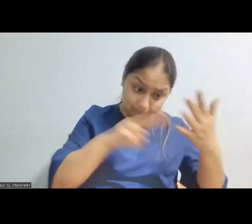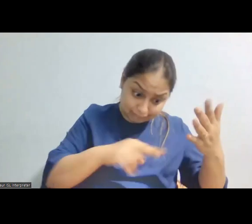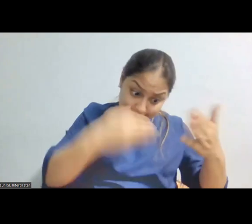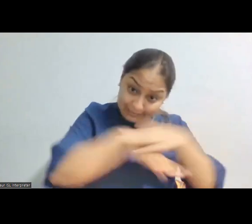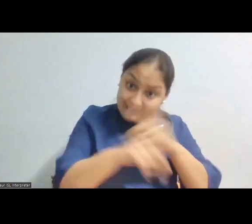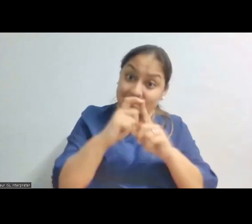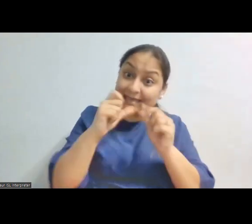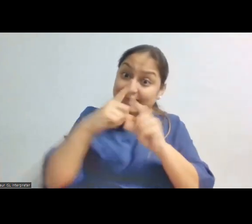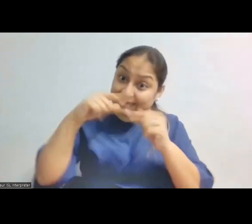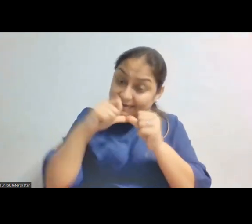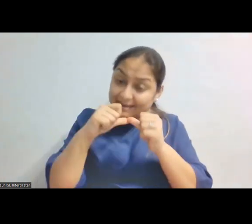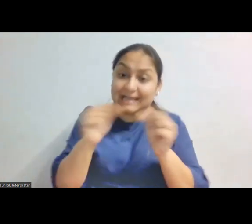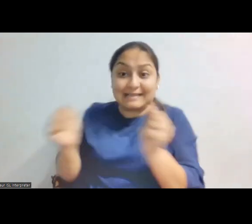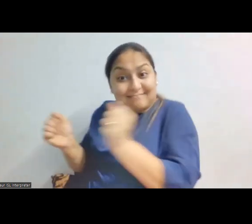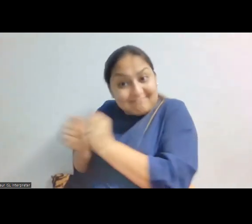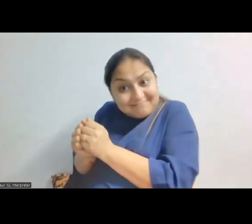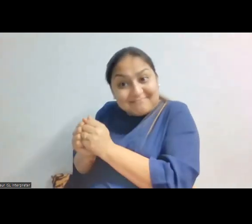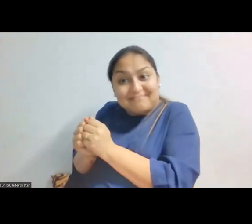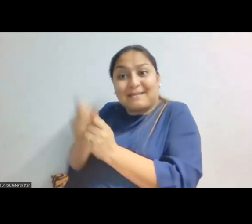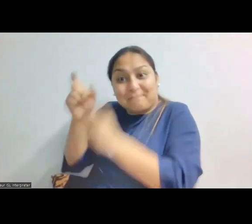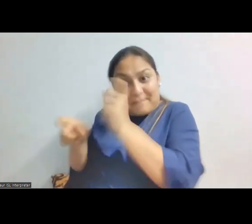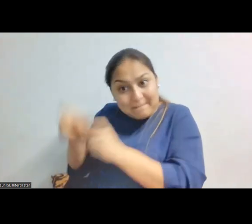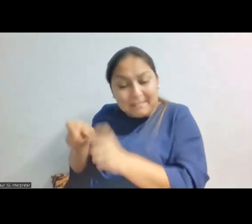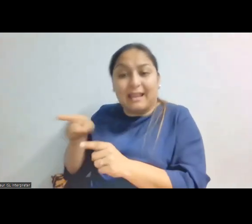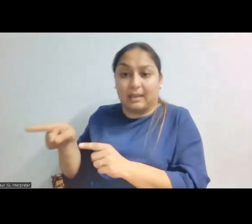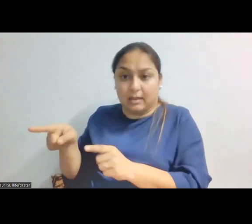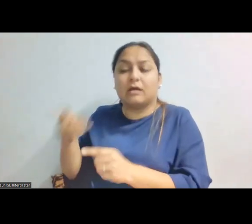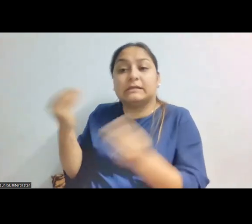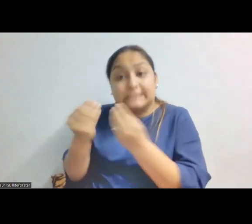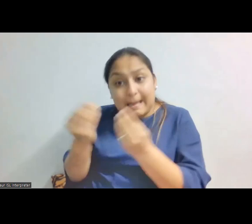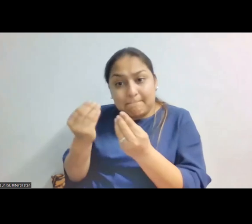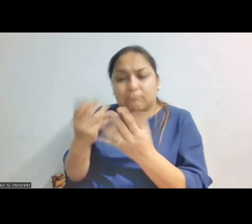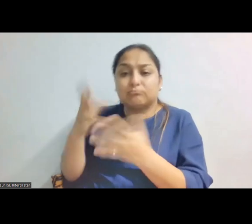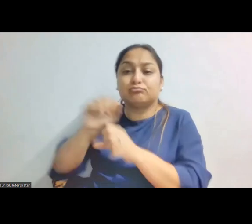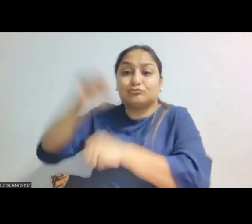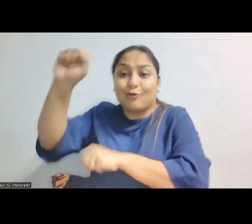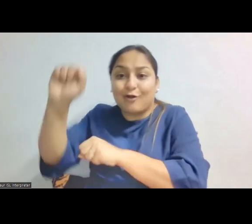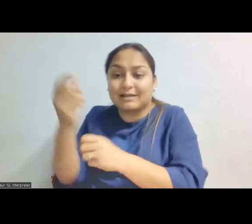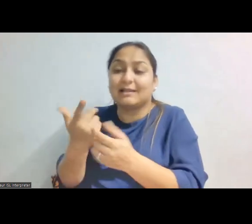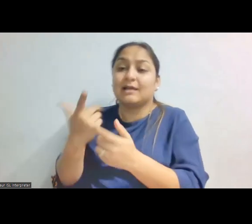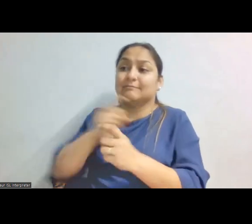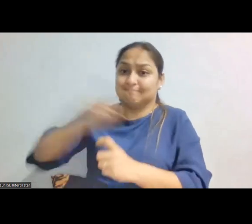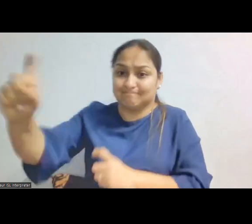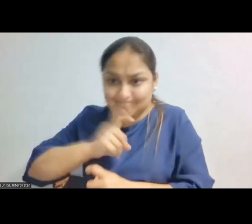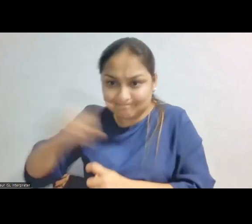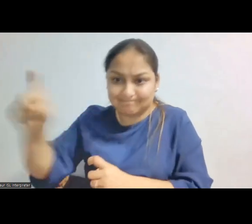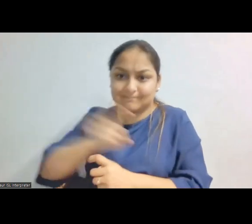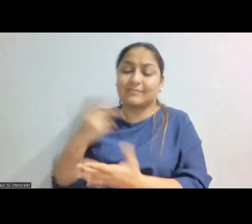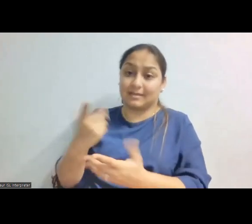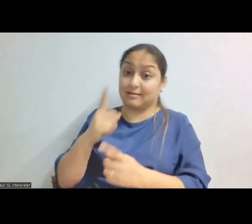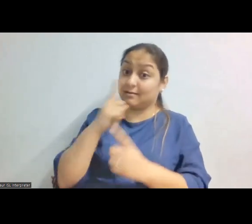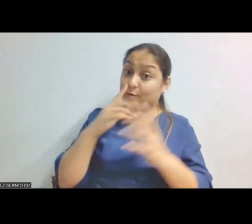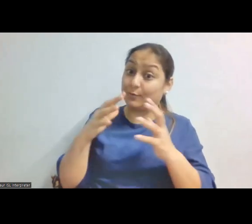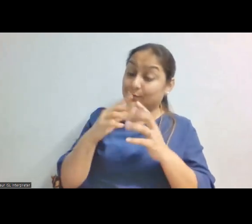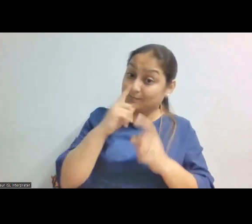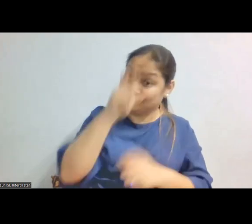lack of the peers and the lack of sometimes scholarships and lack of the transportation, even though the girl child wishes